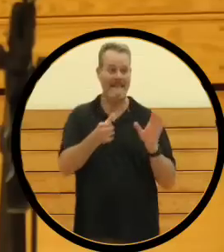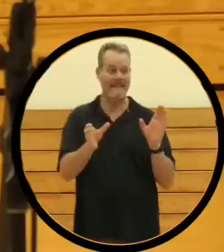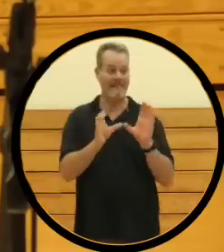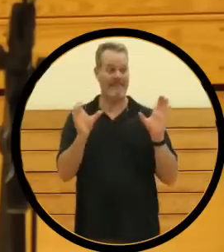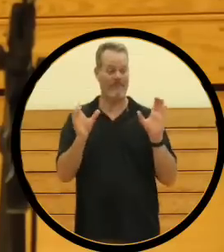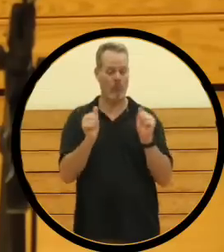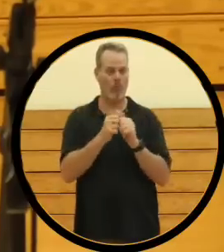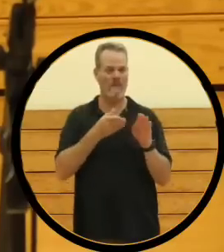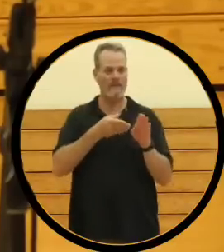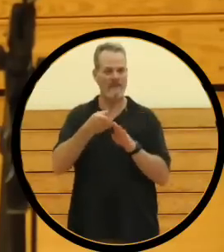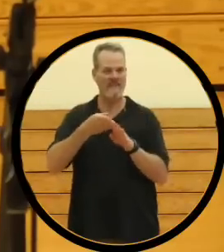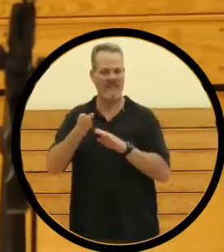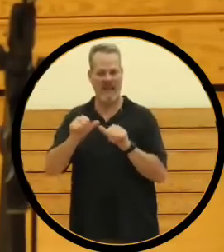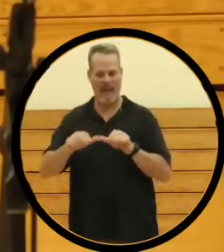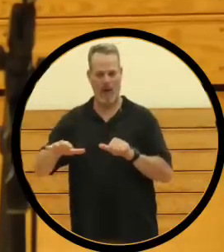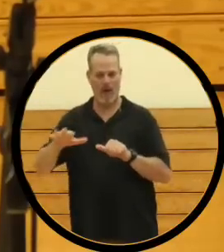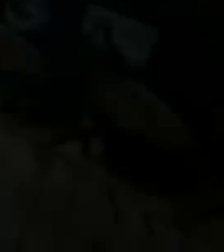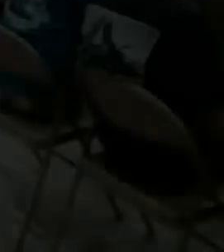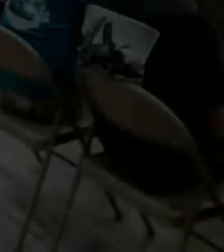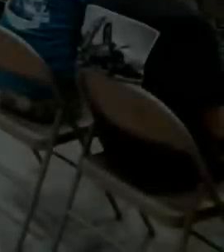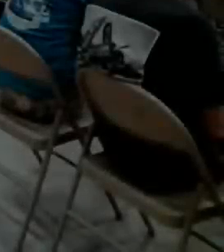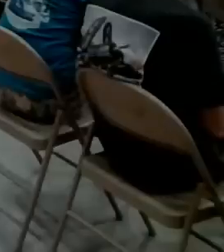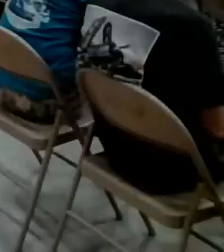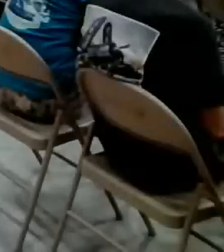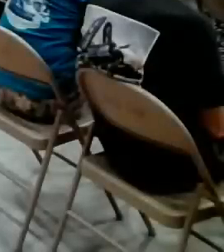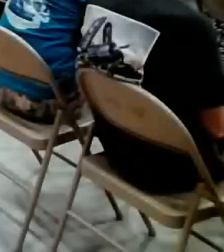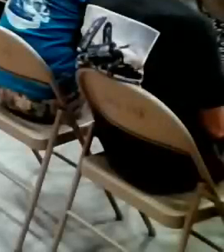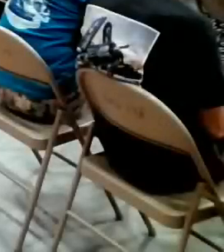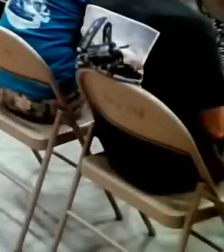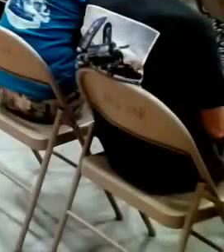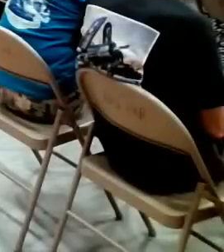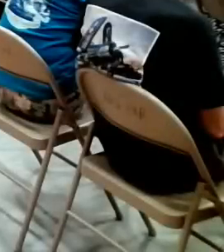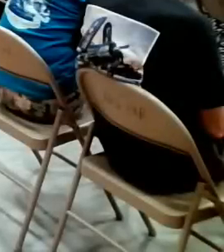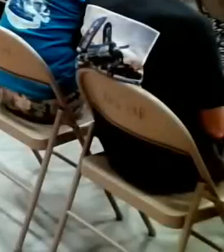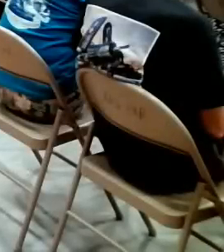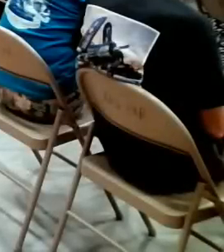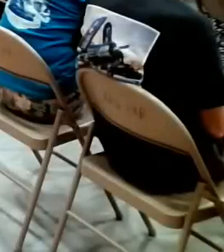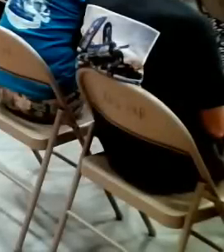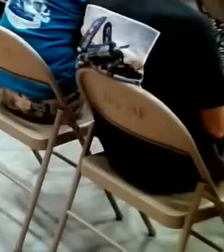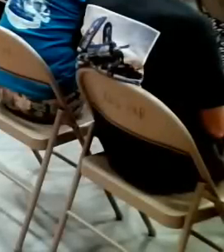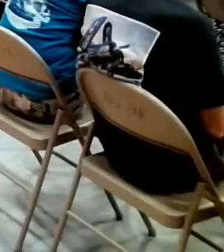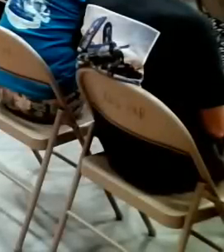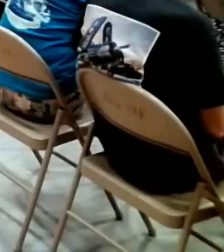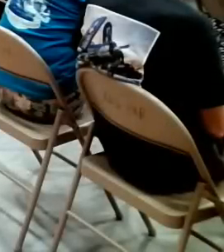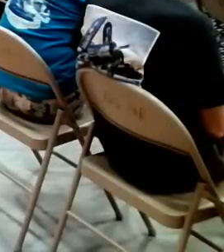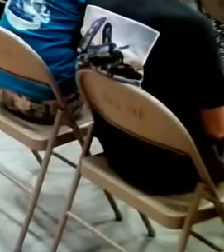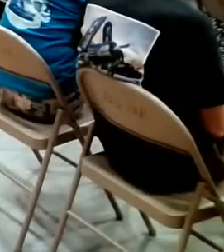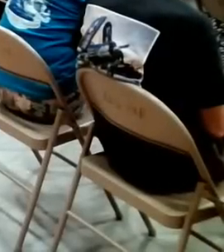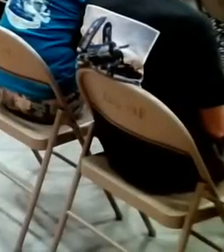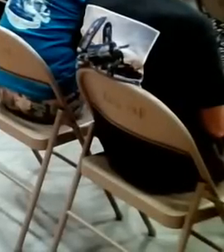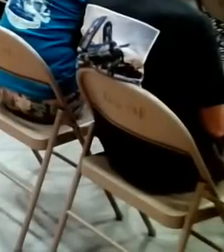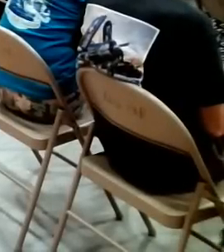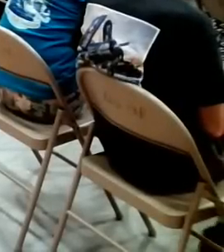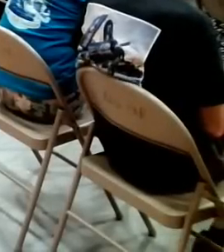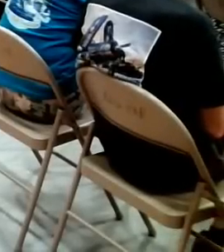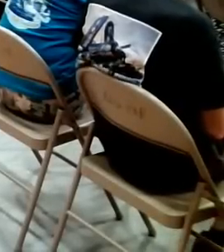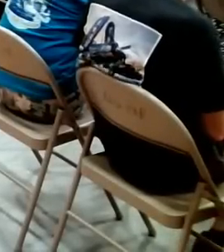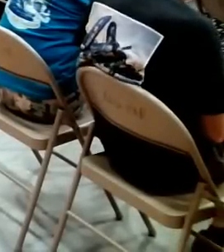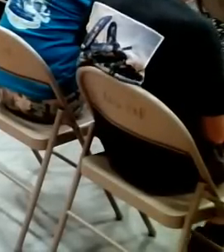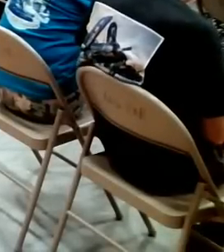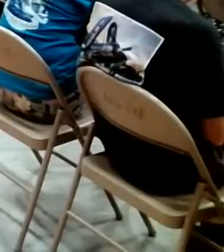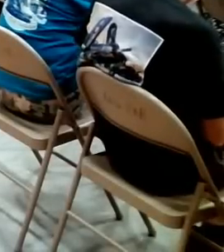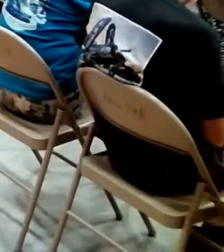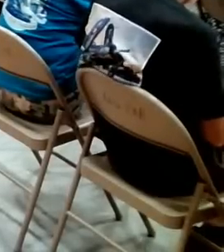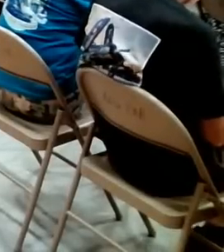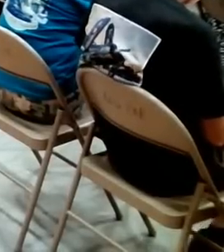to acknowledge Philip Ong and Dane DuPont from Hawai'i Tracker, who have come on to support our network of hubs. They